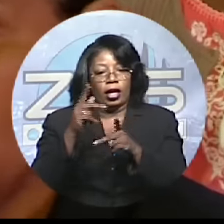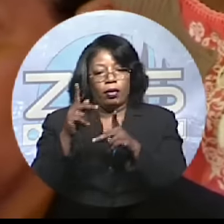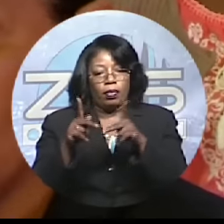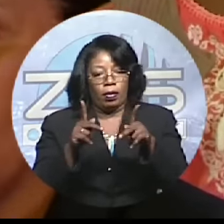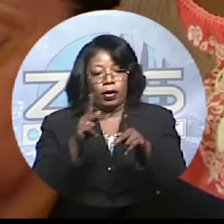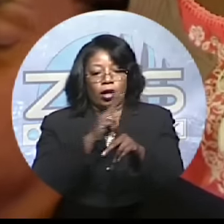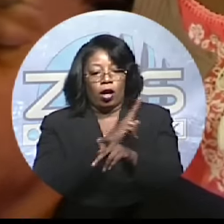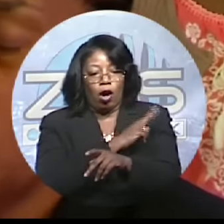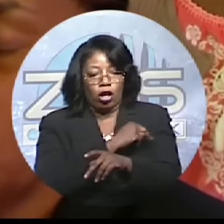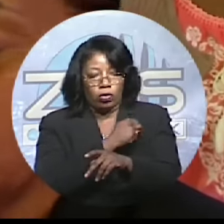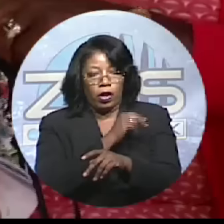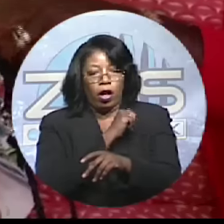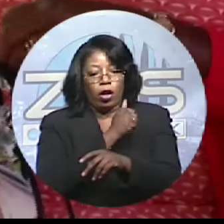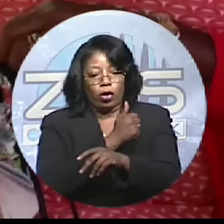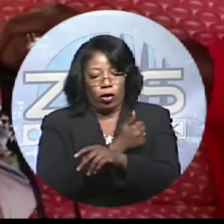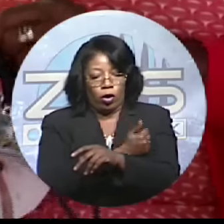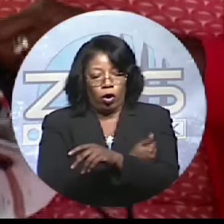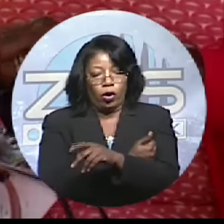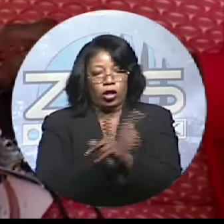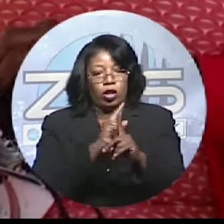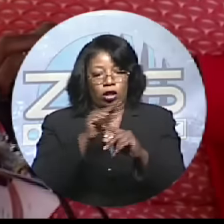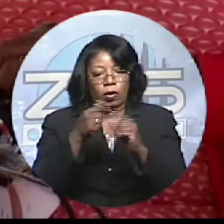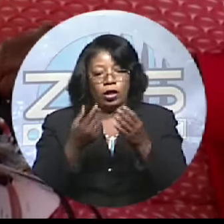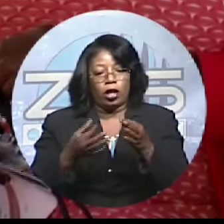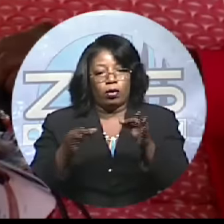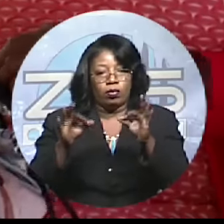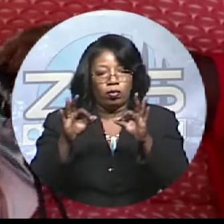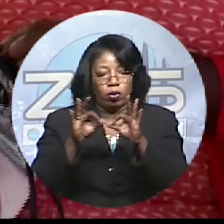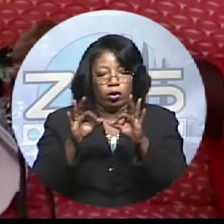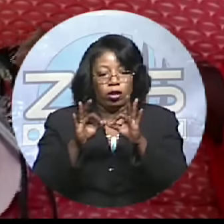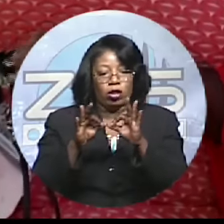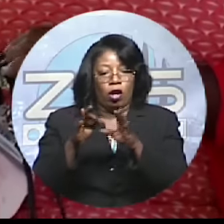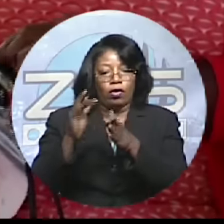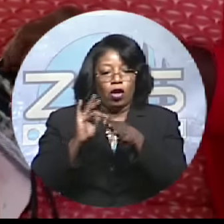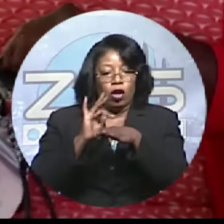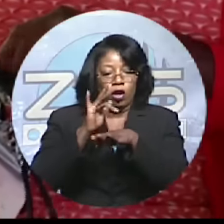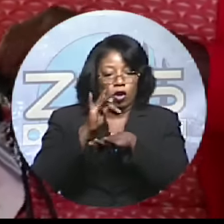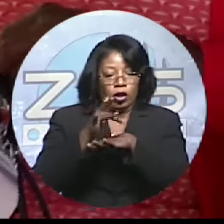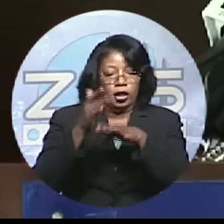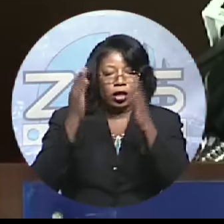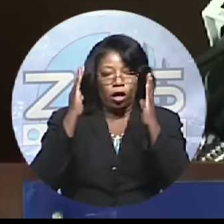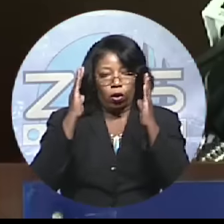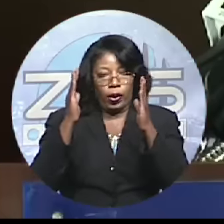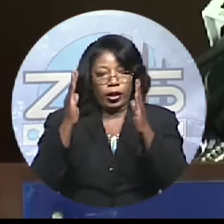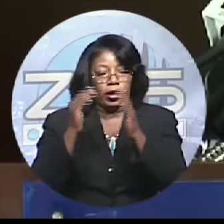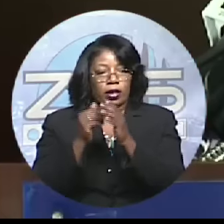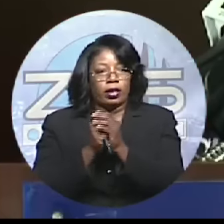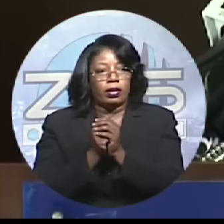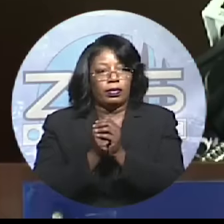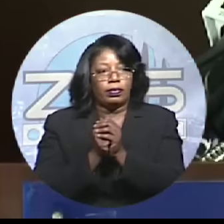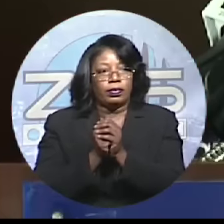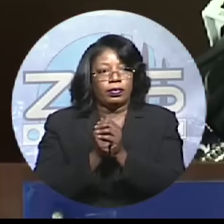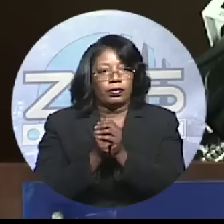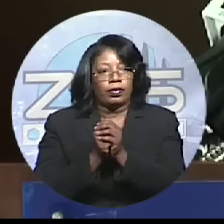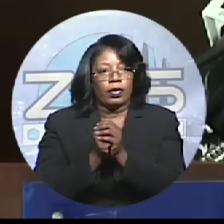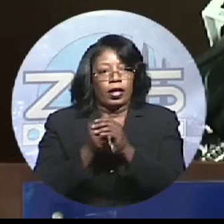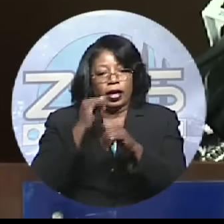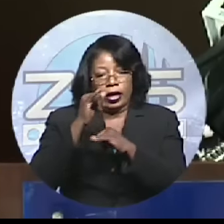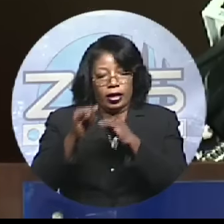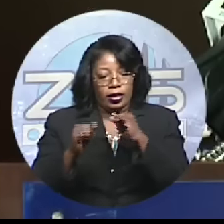Mrs. Hannah Gray, underscored the importance of early detection and response to the problem. According to the